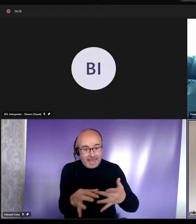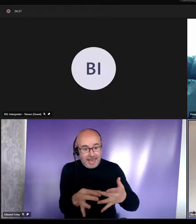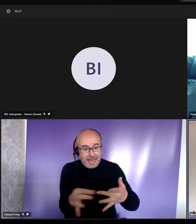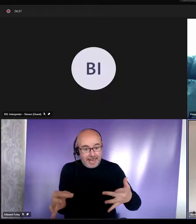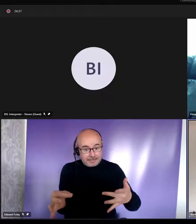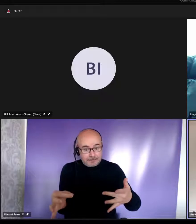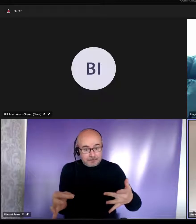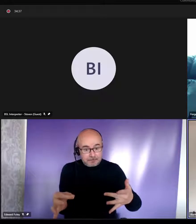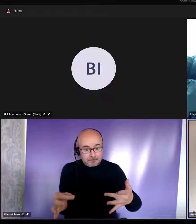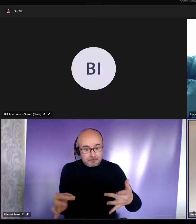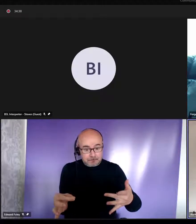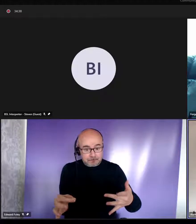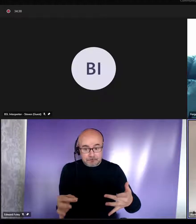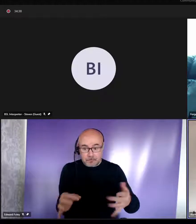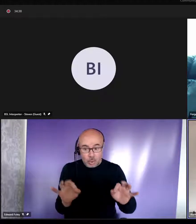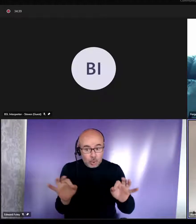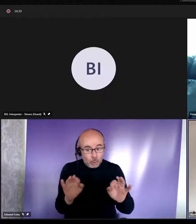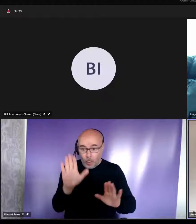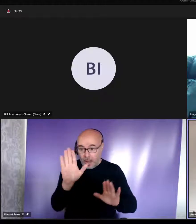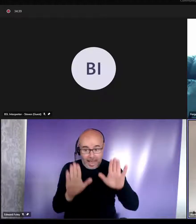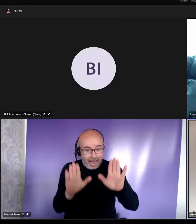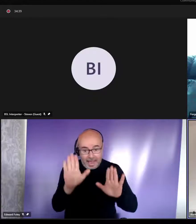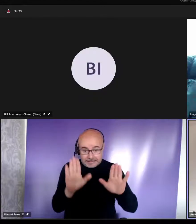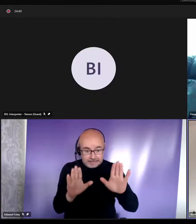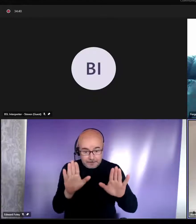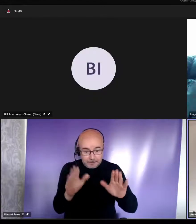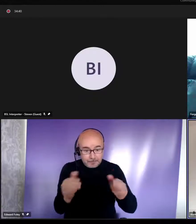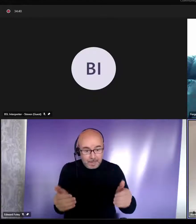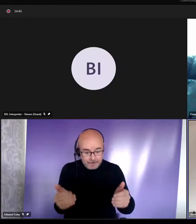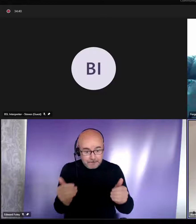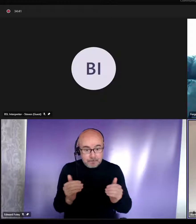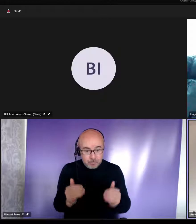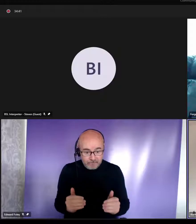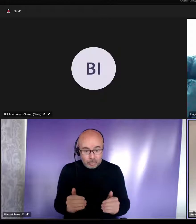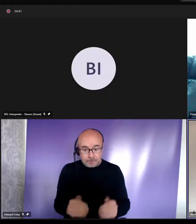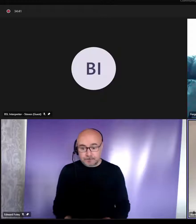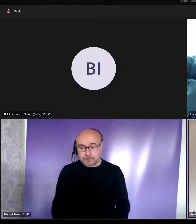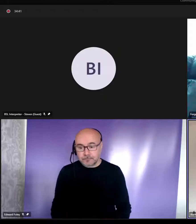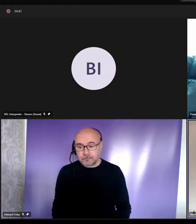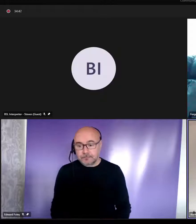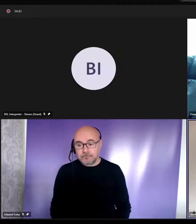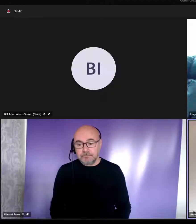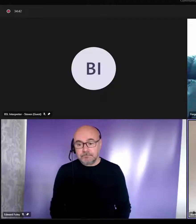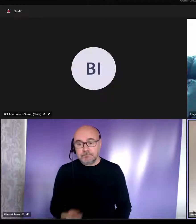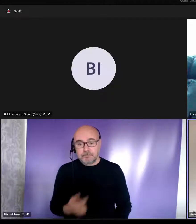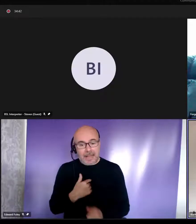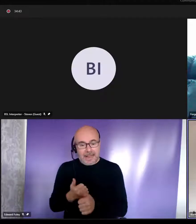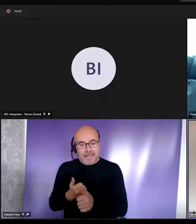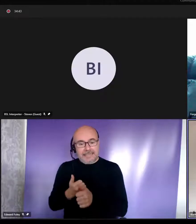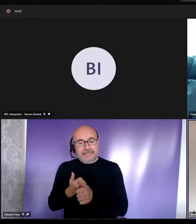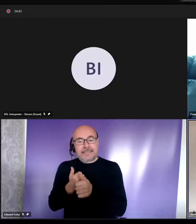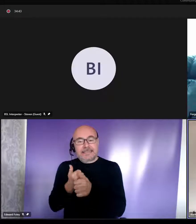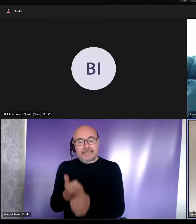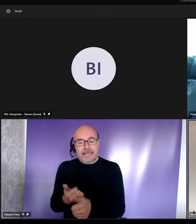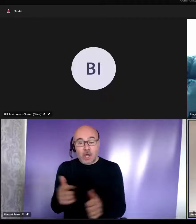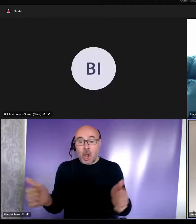I don't see any hands up. I'll move the report. I'll second it. You agree the